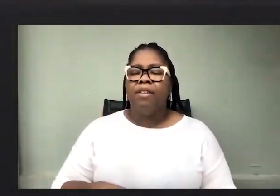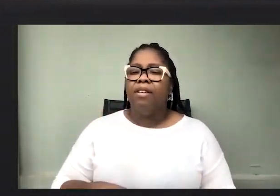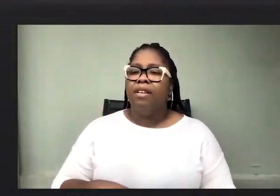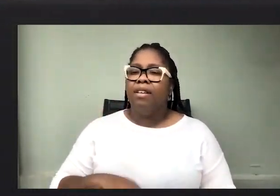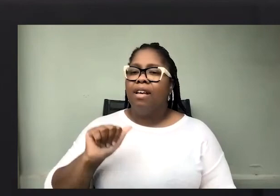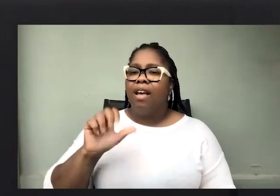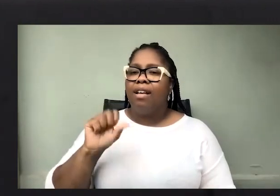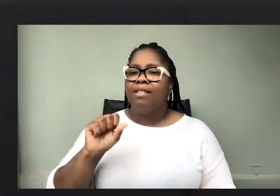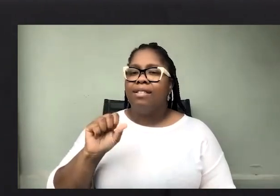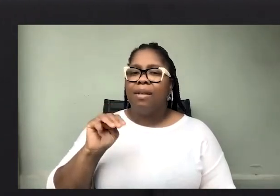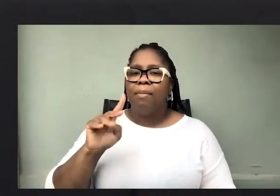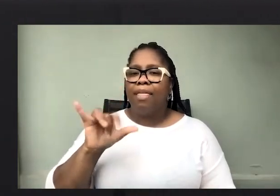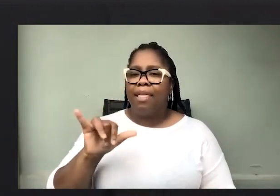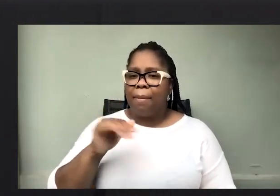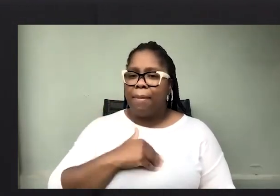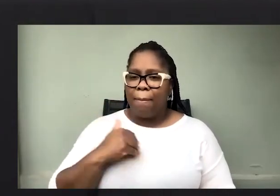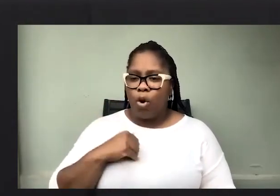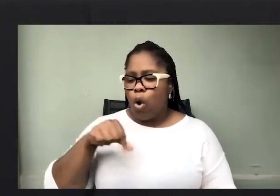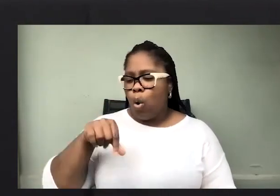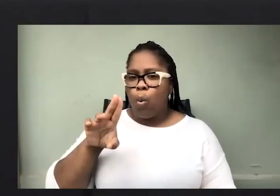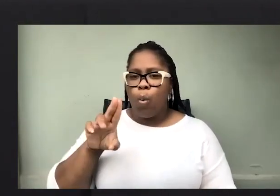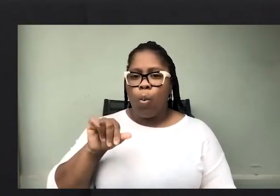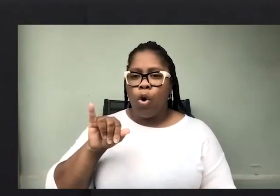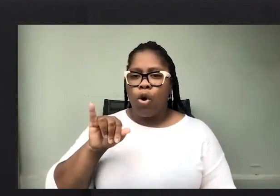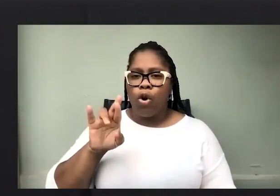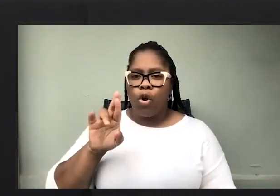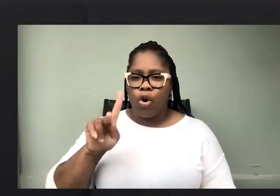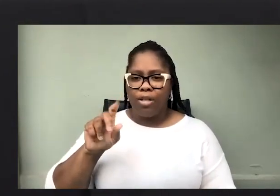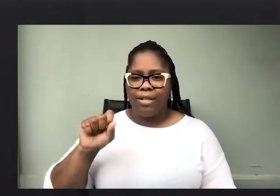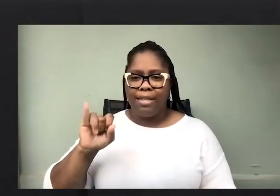Assemblymember Quirk-Silva from the 65th District.